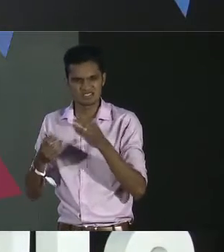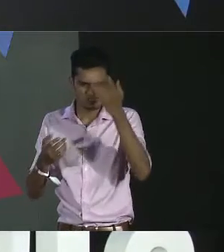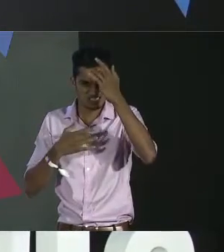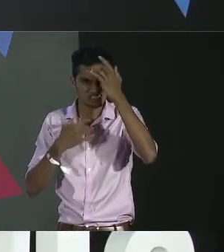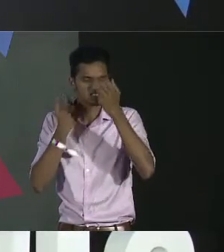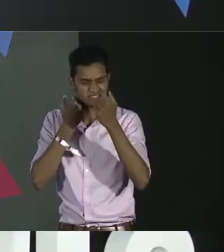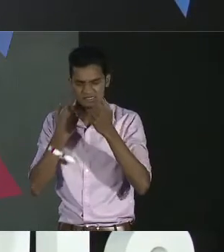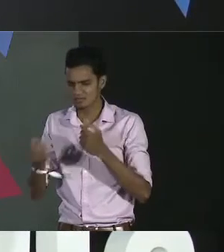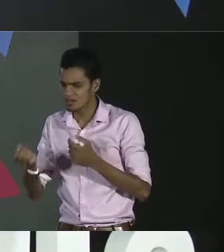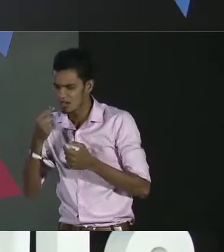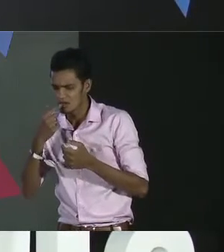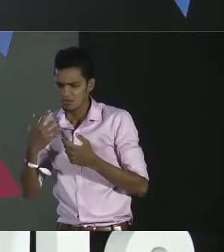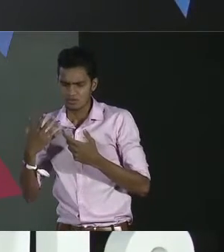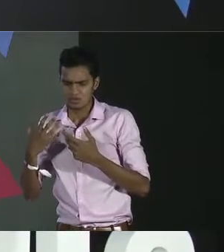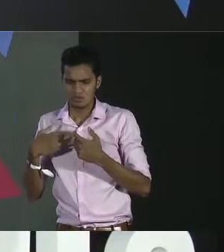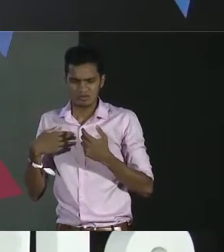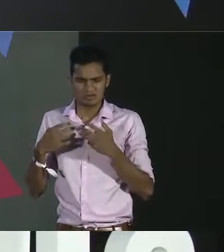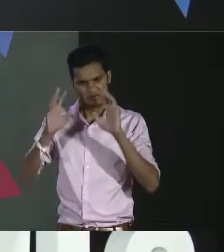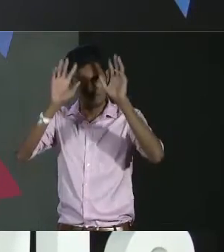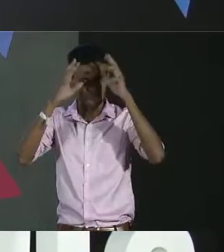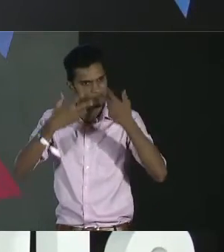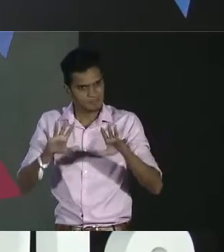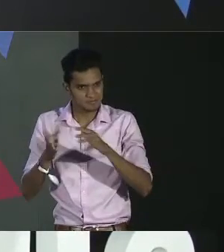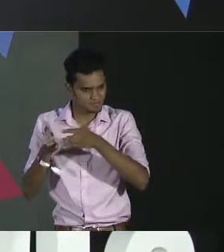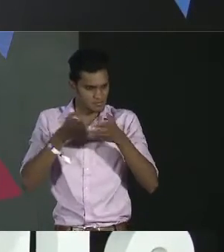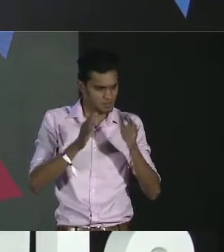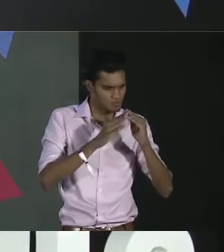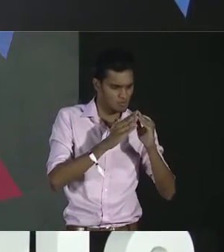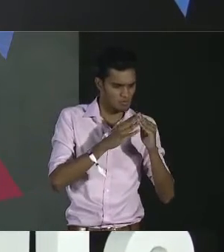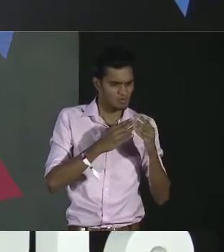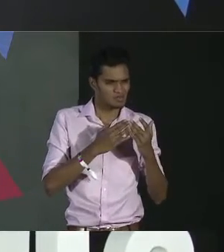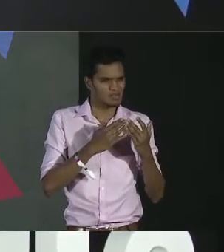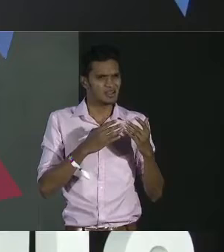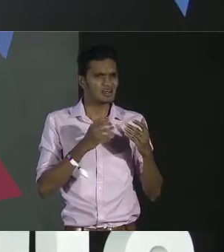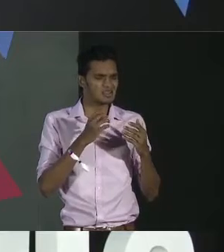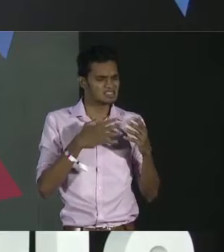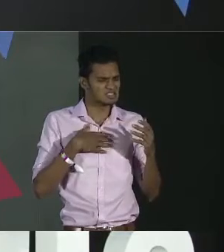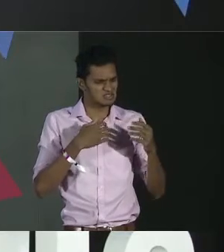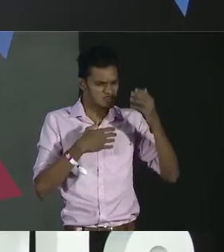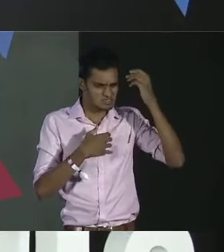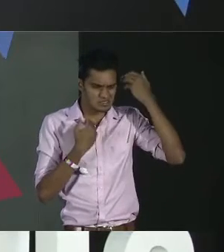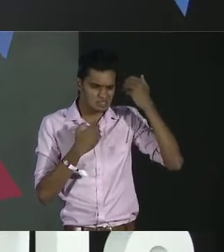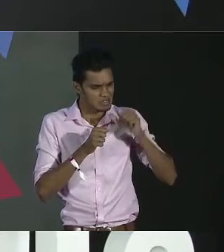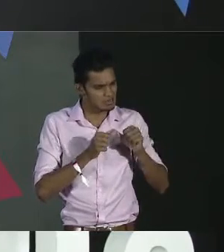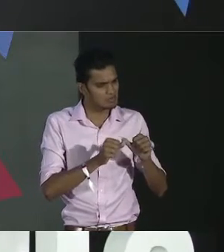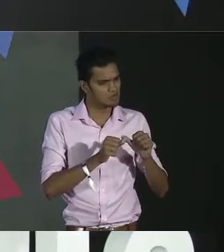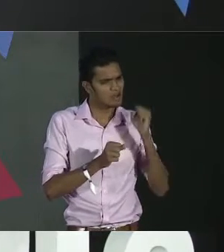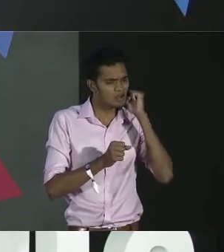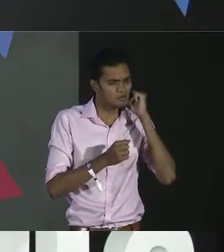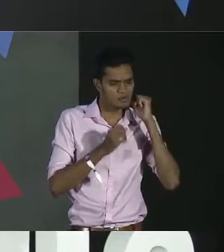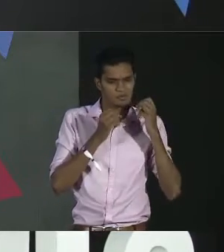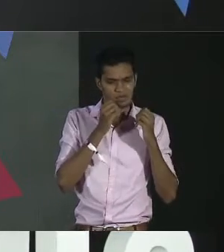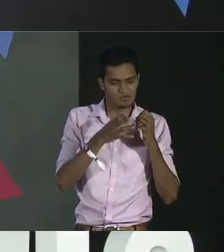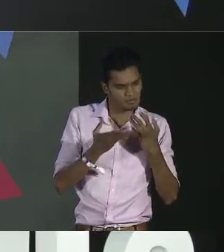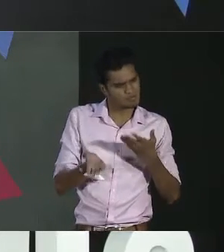play. When I got back, I still wasn't feeling well, and my mom kept bugging me about going to the doctor or the hospital, but the know-it-all that I